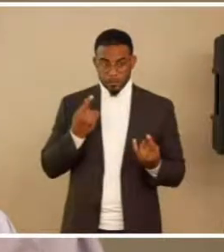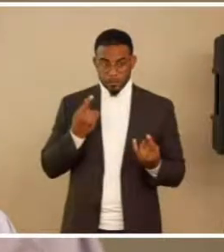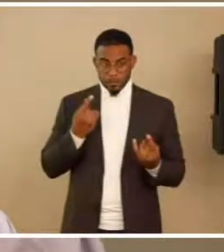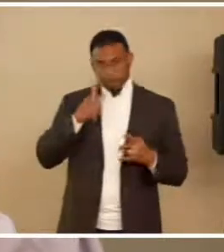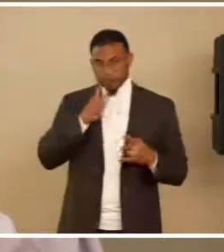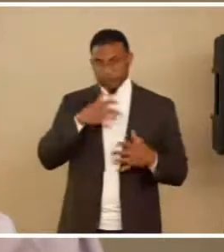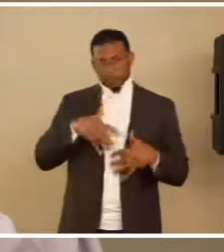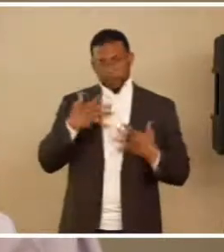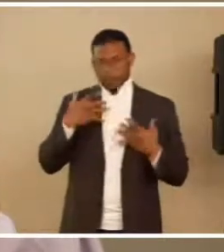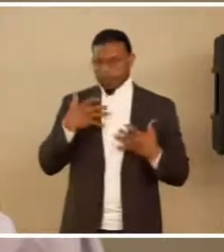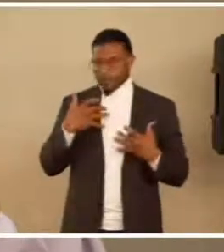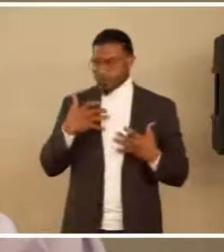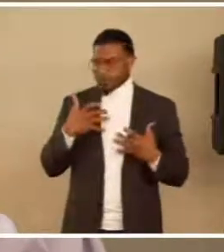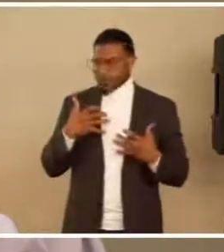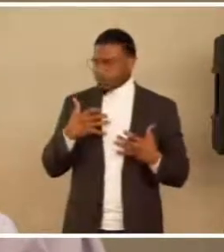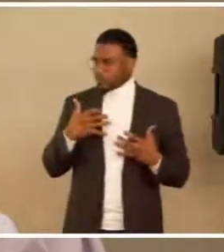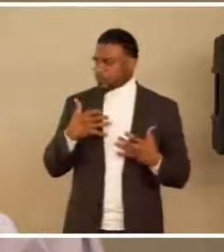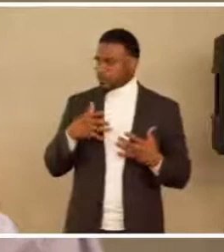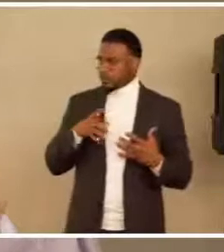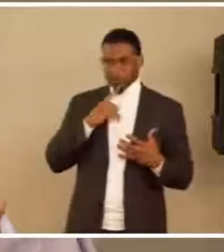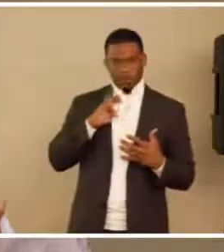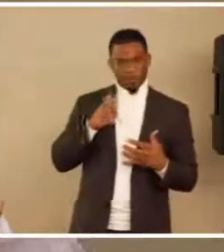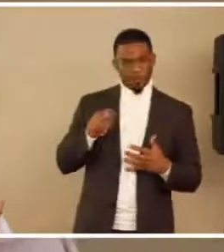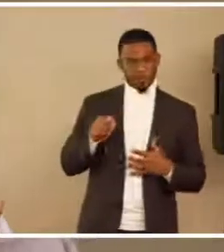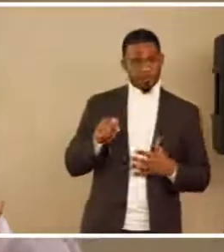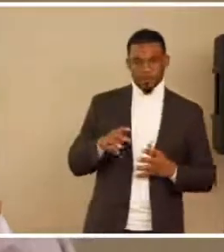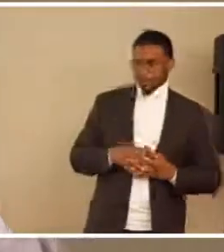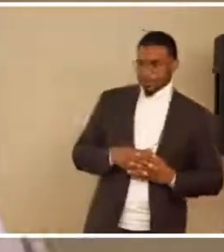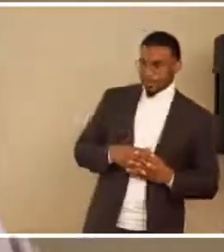that people would be angry. Like the B of BET. The first